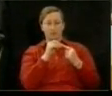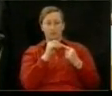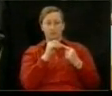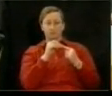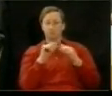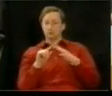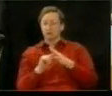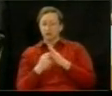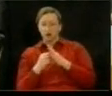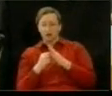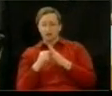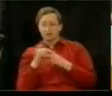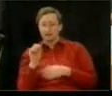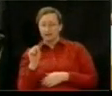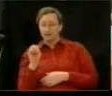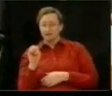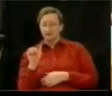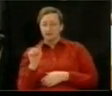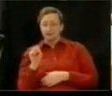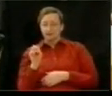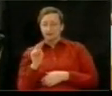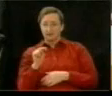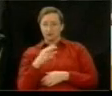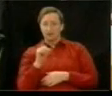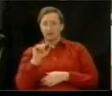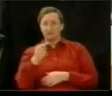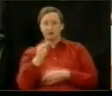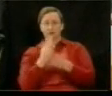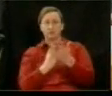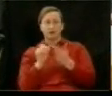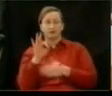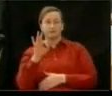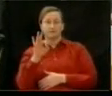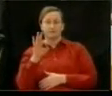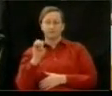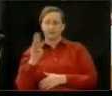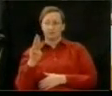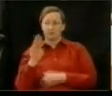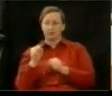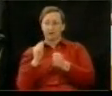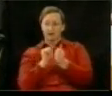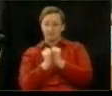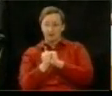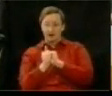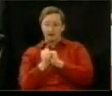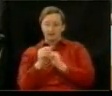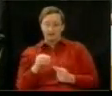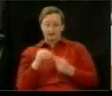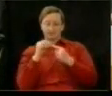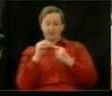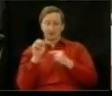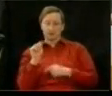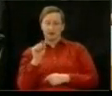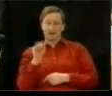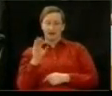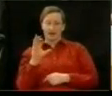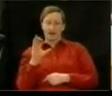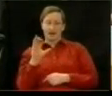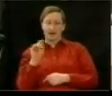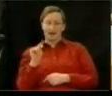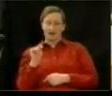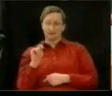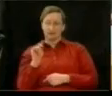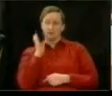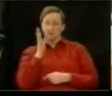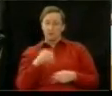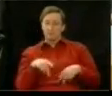into session and the first part of February they are able to pass a special act which would allow us to have a